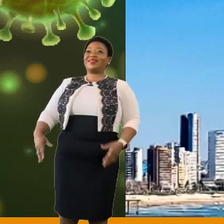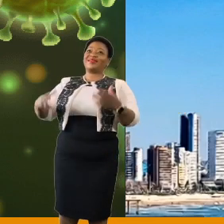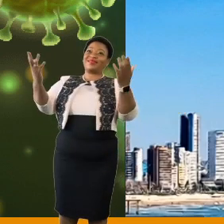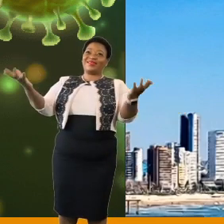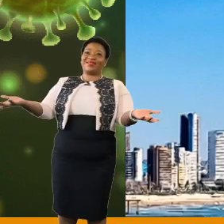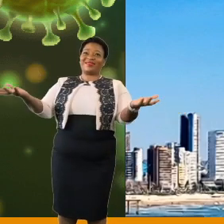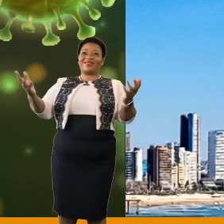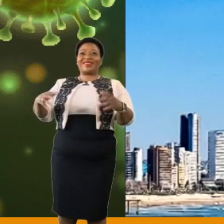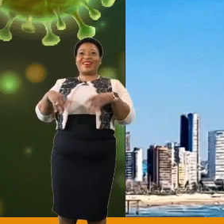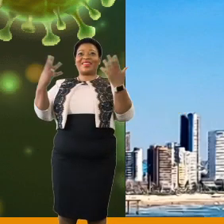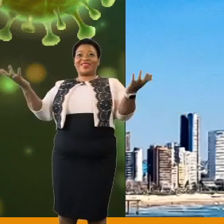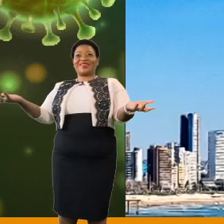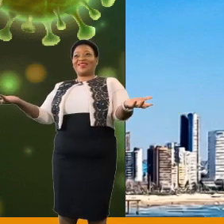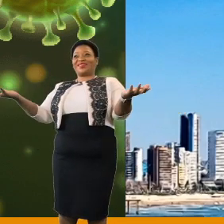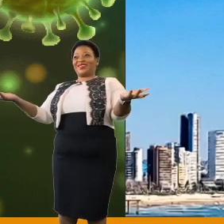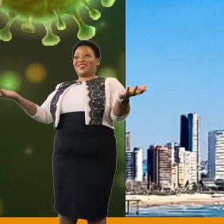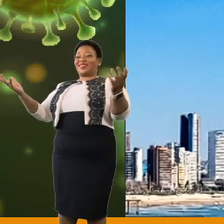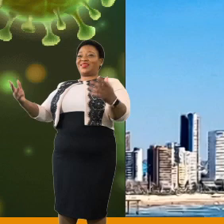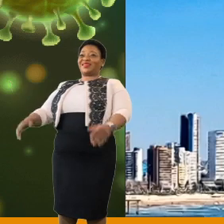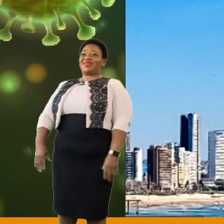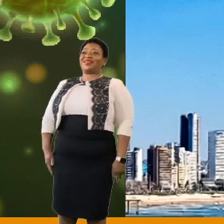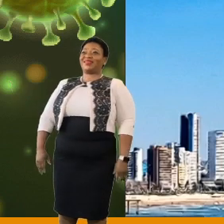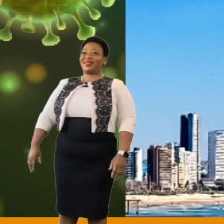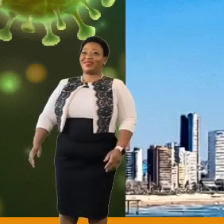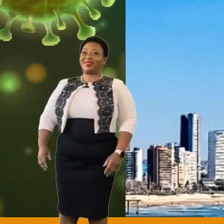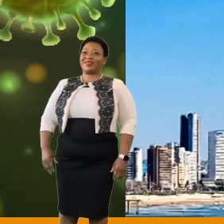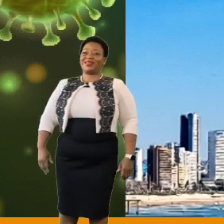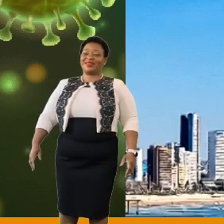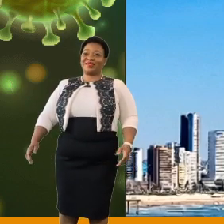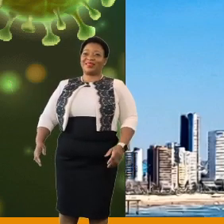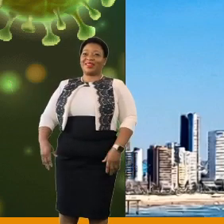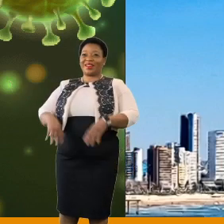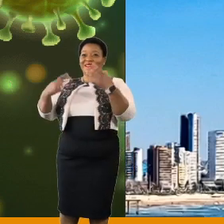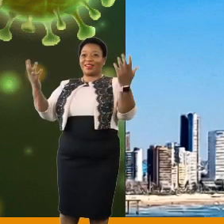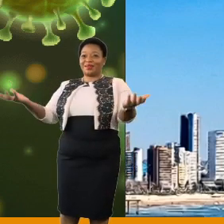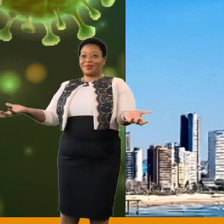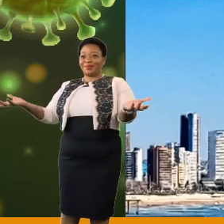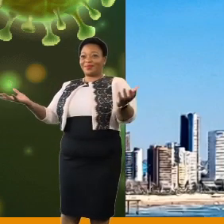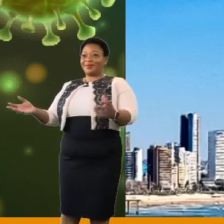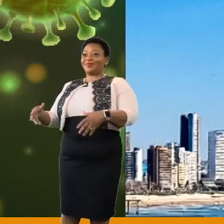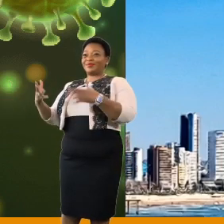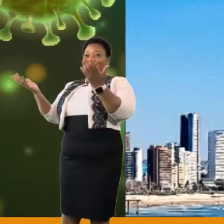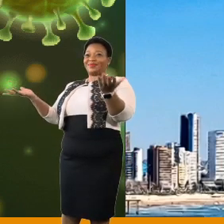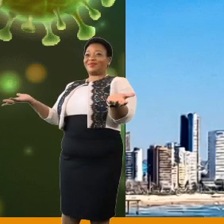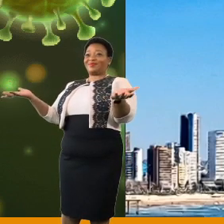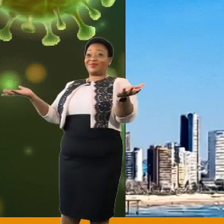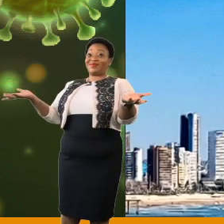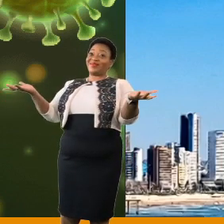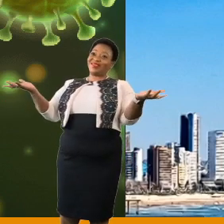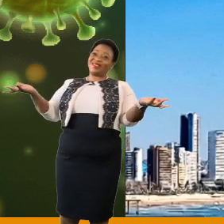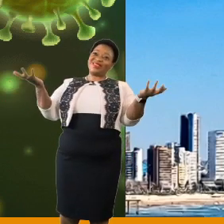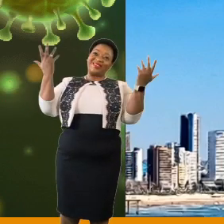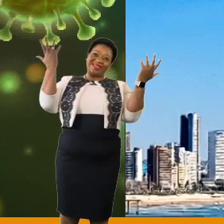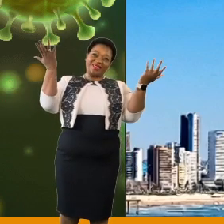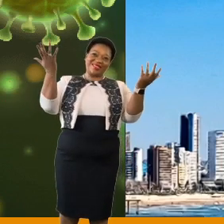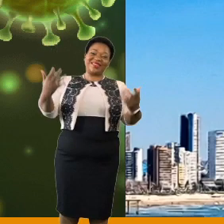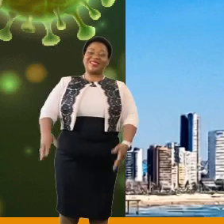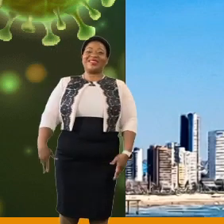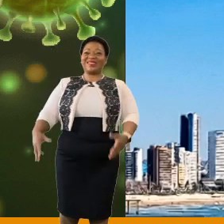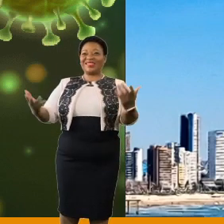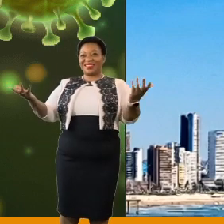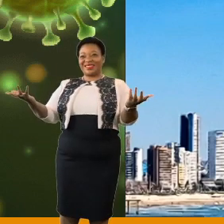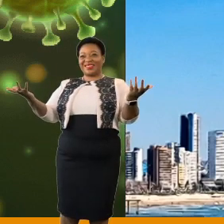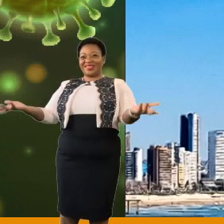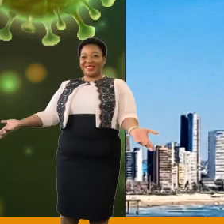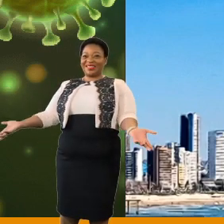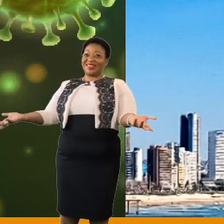smart cities. So these are key areas that we've got to look at. But there's one sector in the economy that we cannot forget, that is the